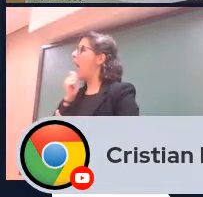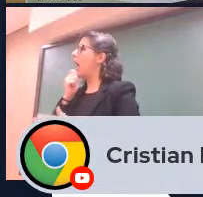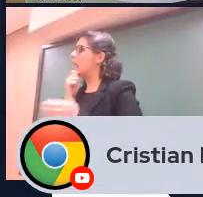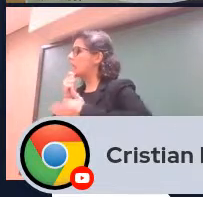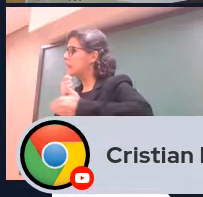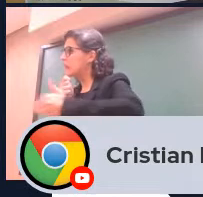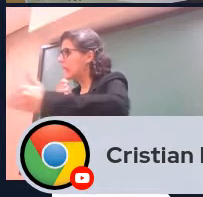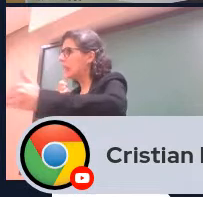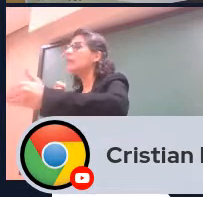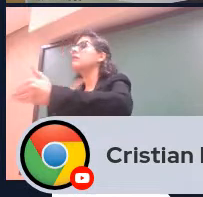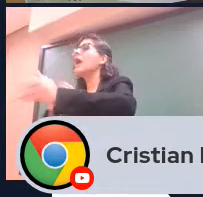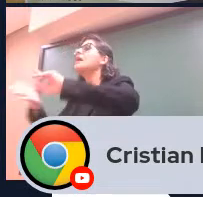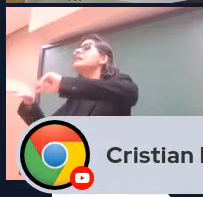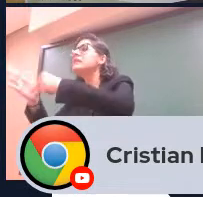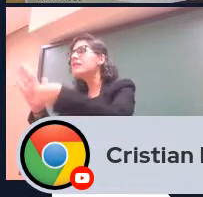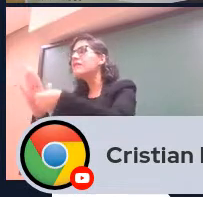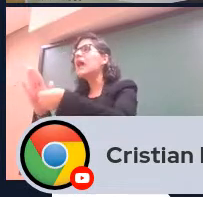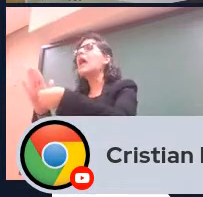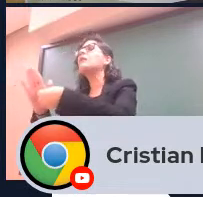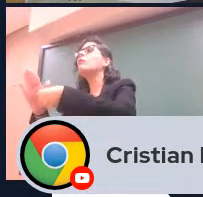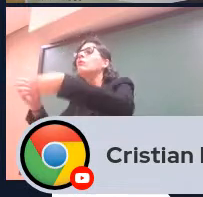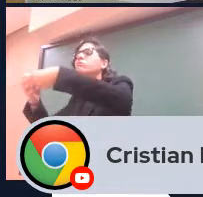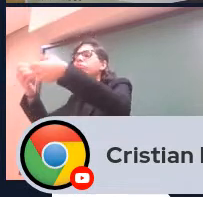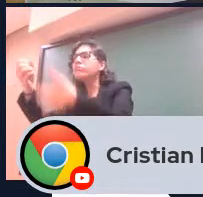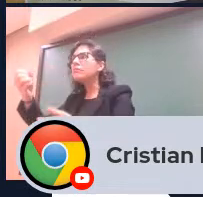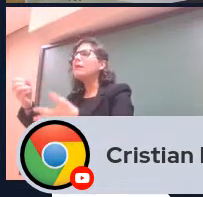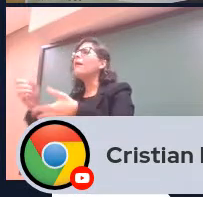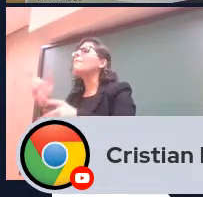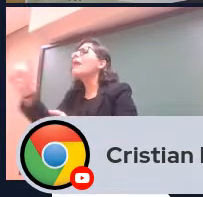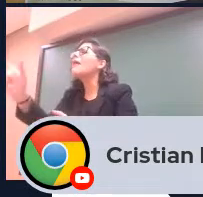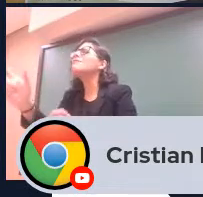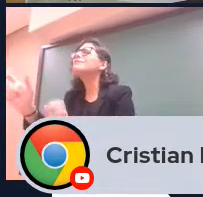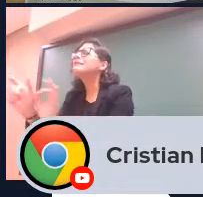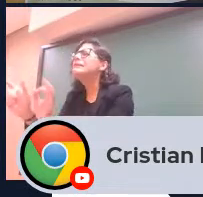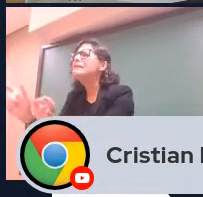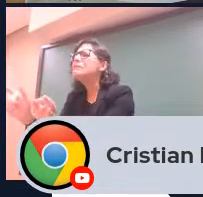definitions, simple terms. Yes,